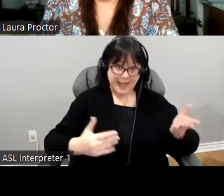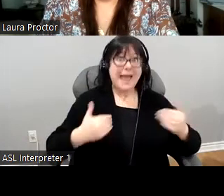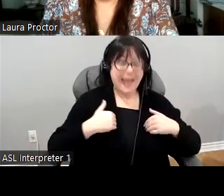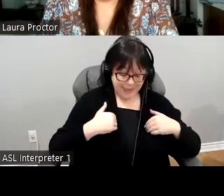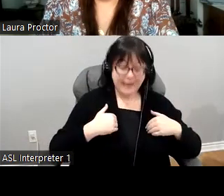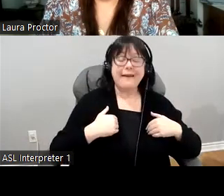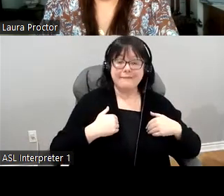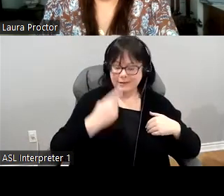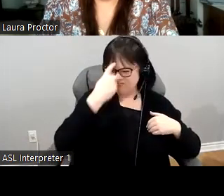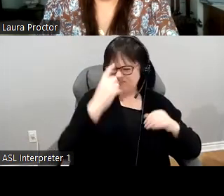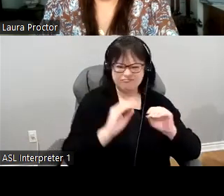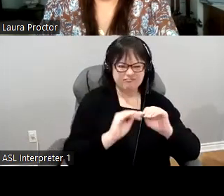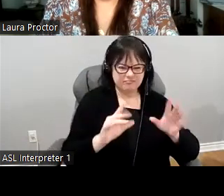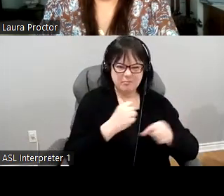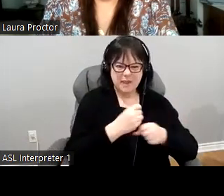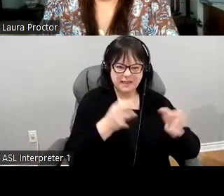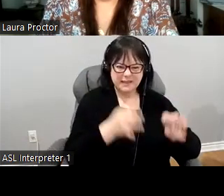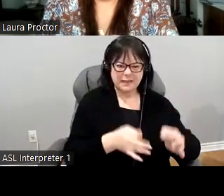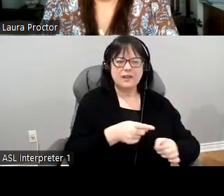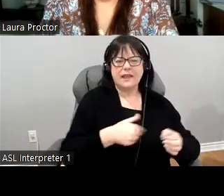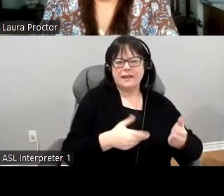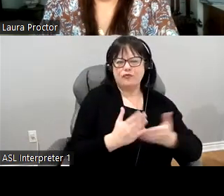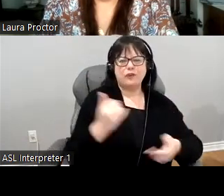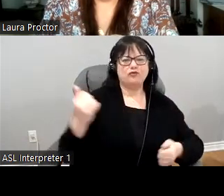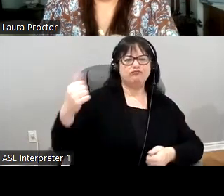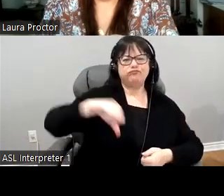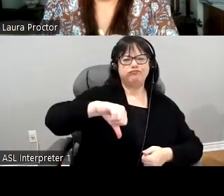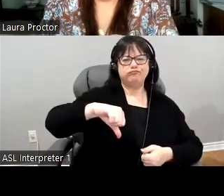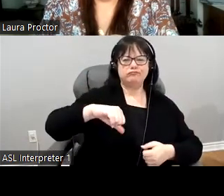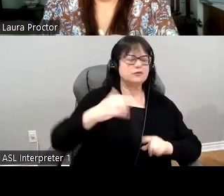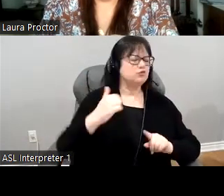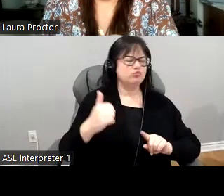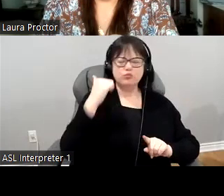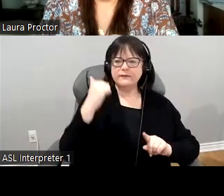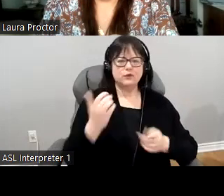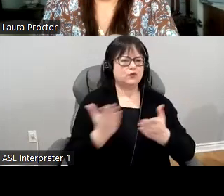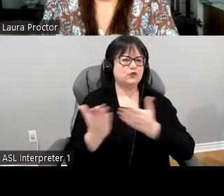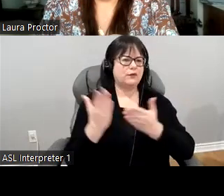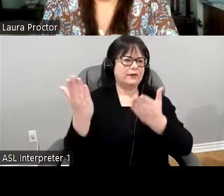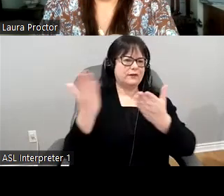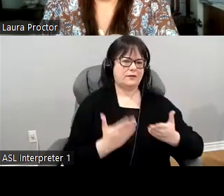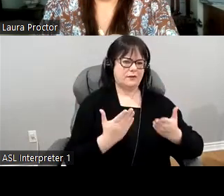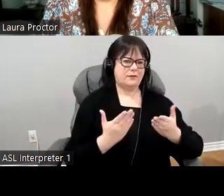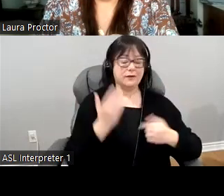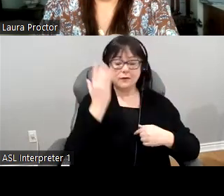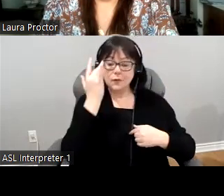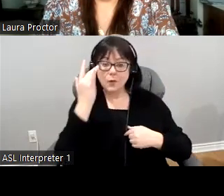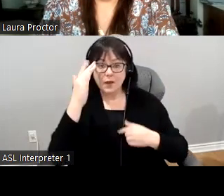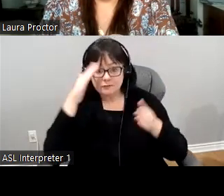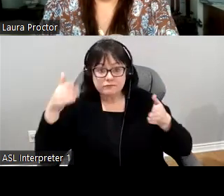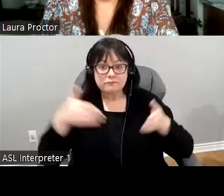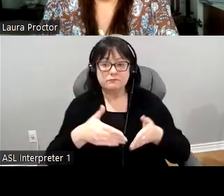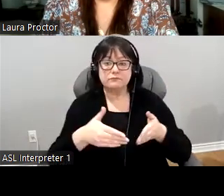all services. After all, we are person-centered providers. That having